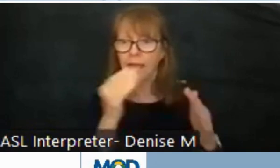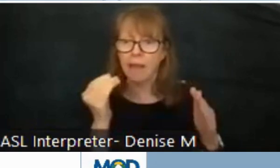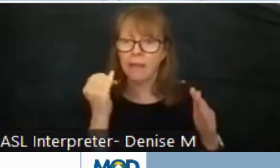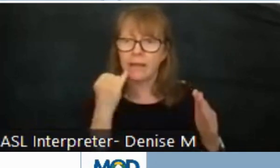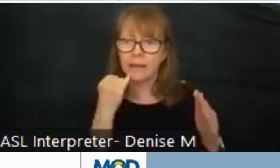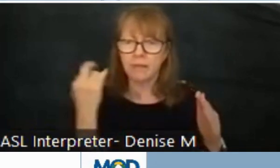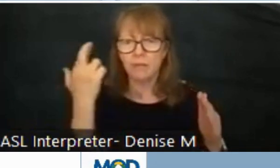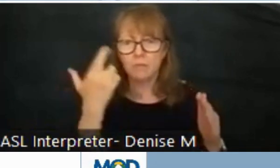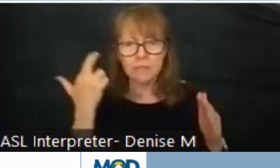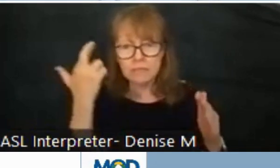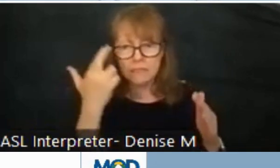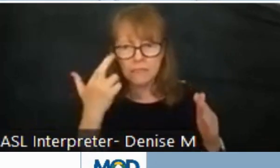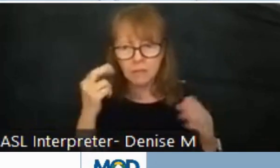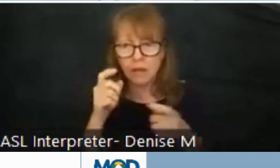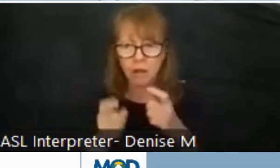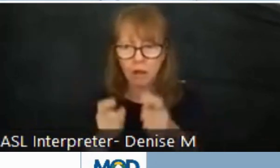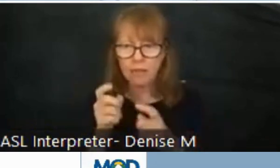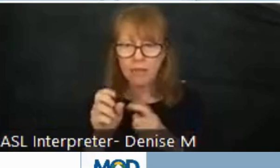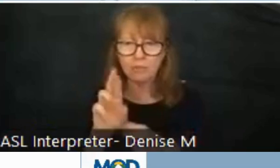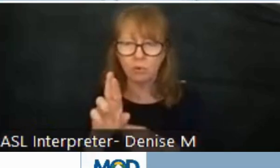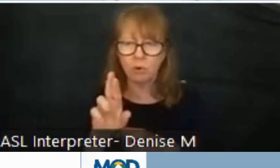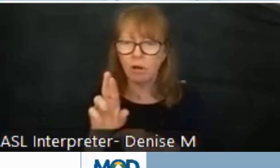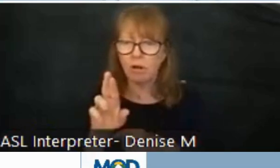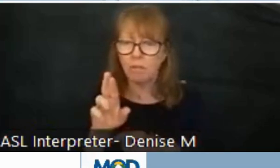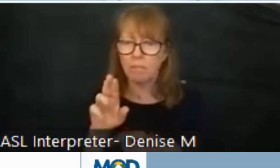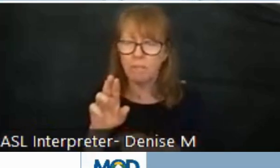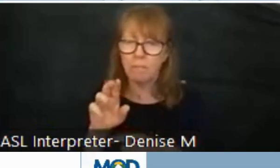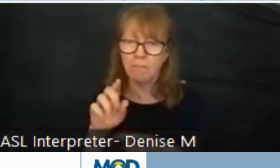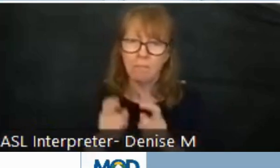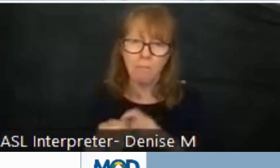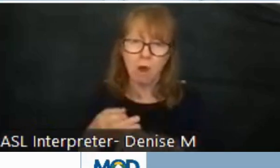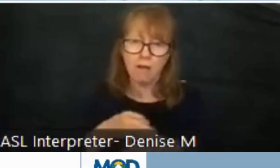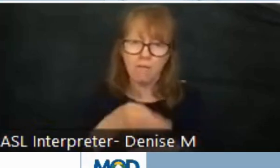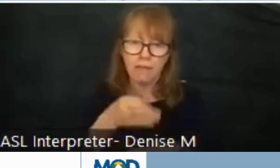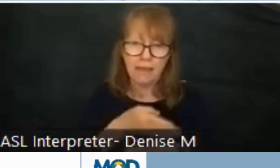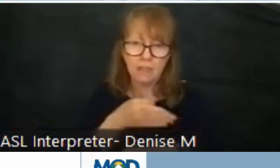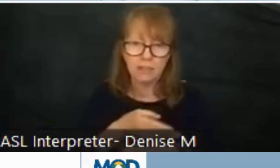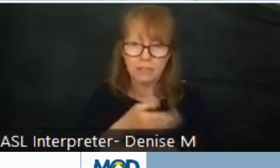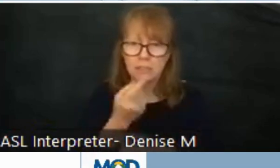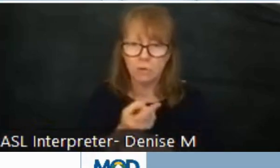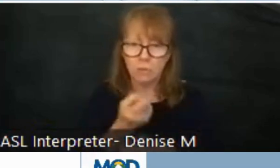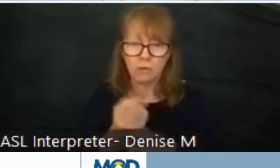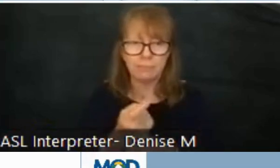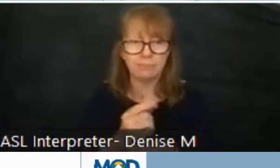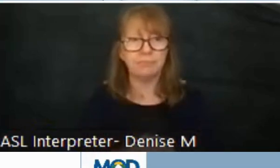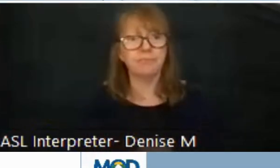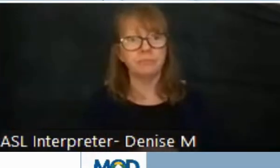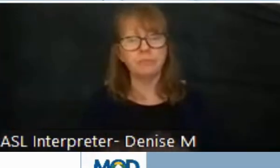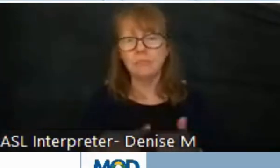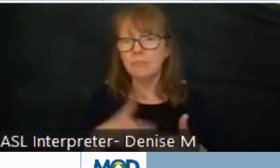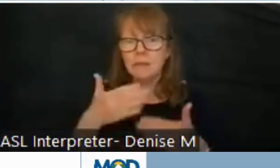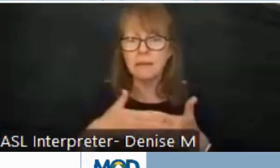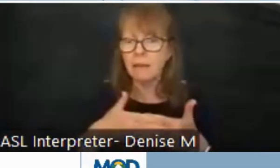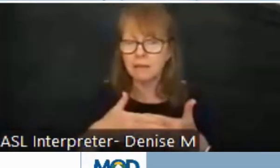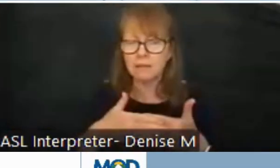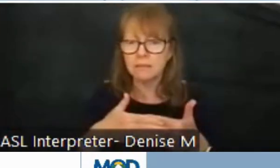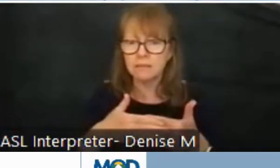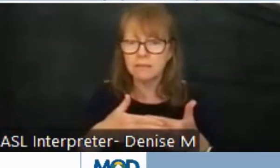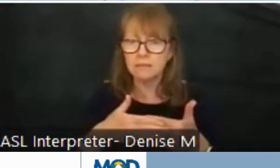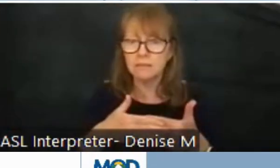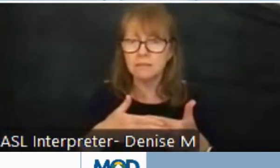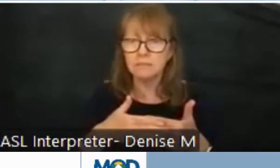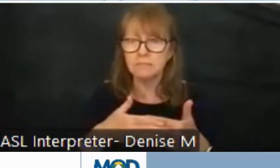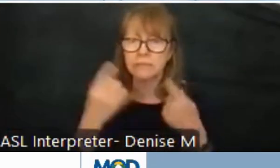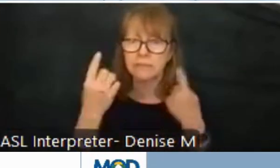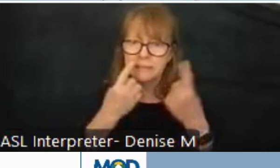modification is an appropriate avenue. The next step is to consider solutions to overcome the